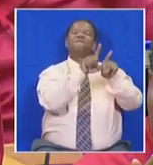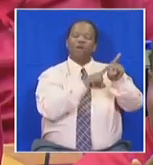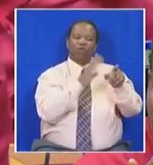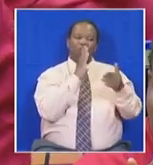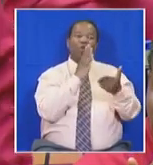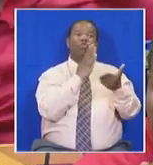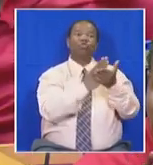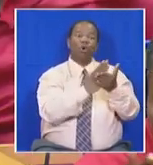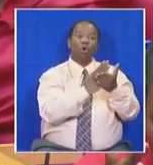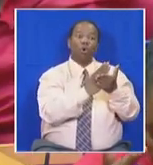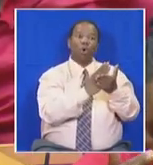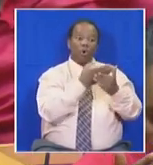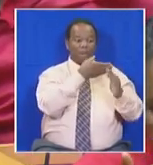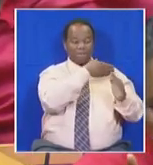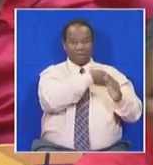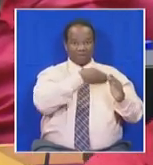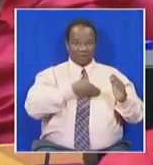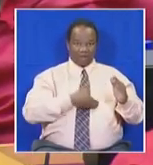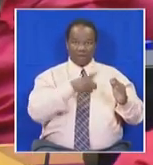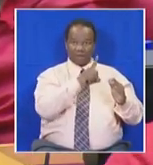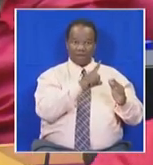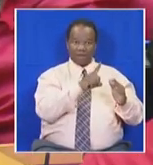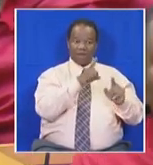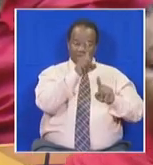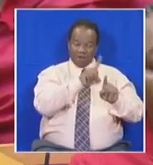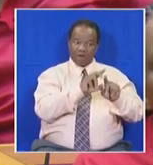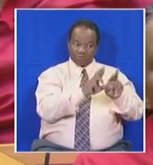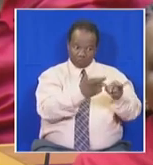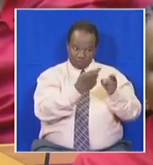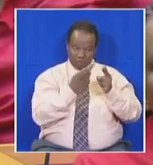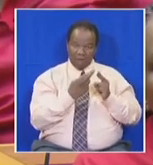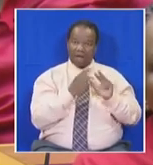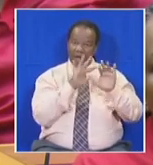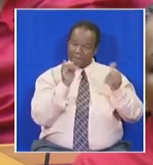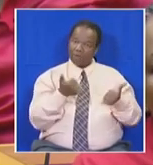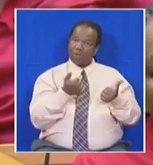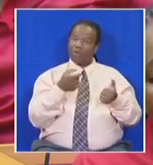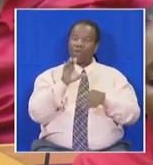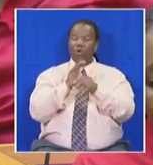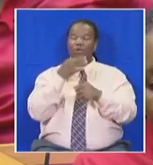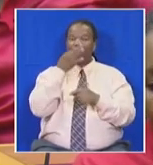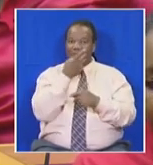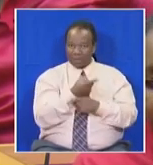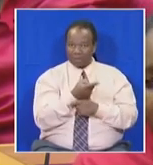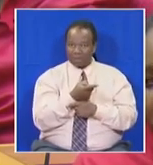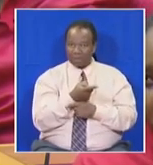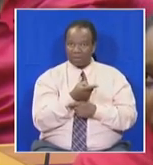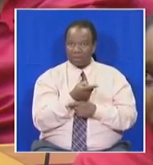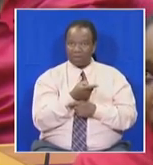that he complies with the remedial action taken against him is inconsistent with its obligation